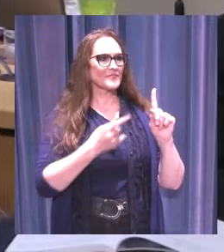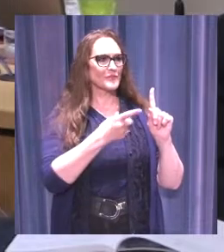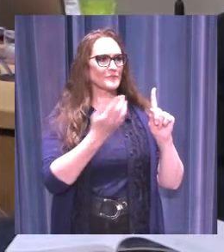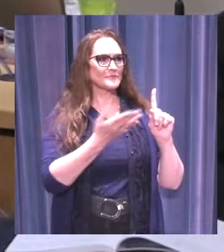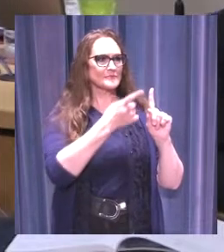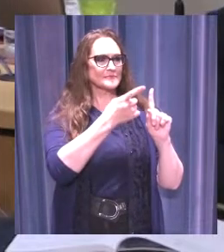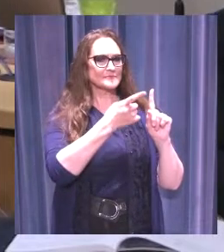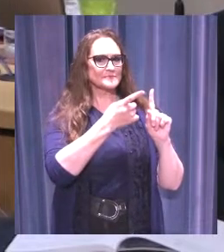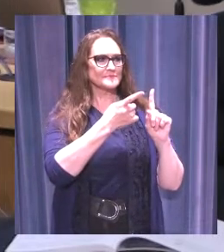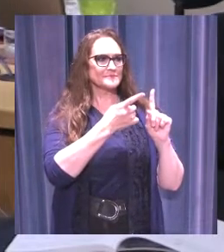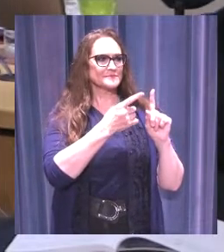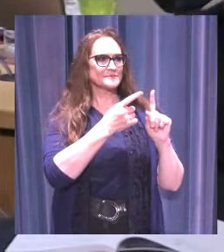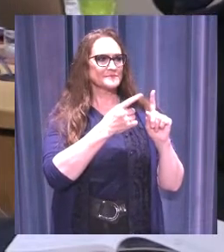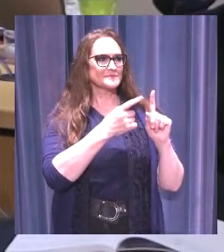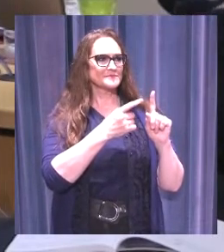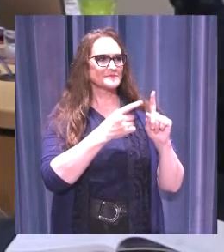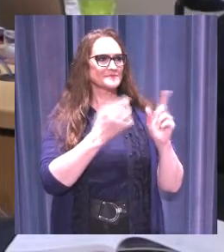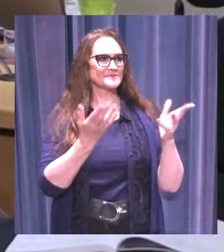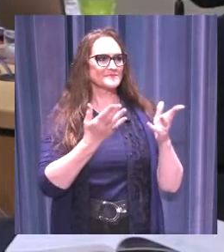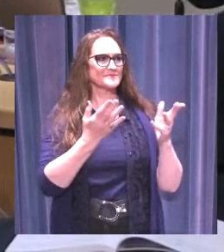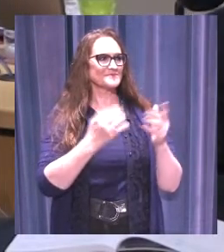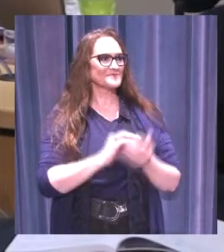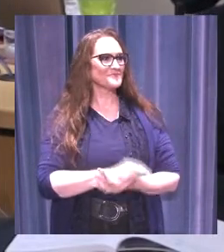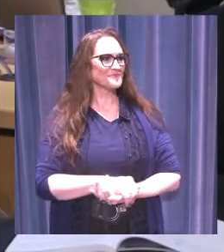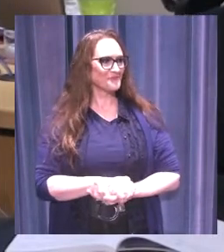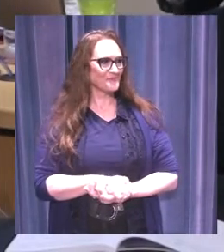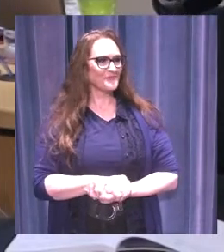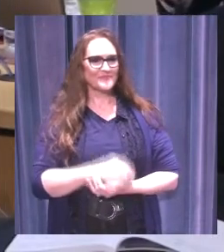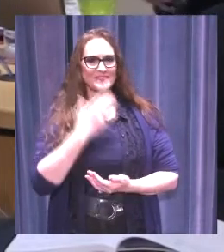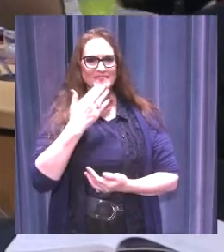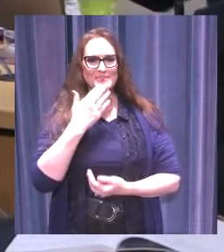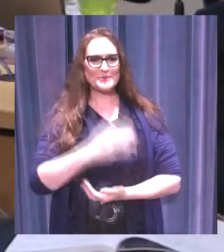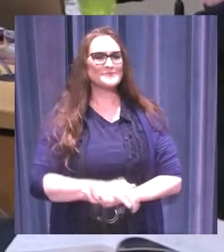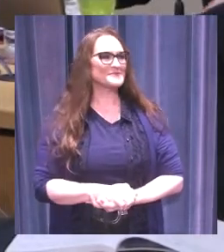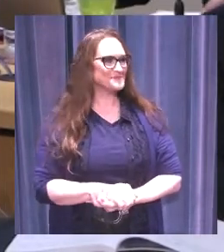Oh, okay. Thank you.